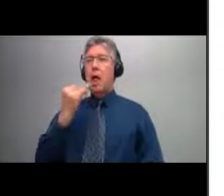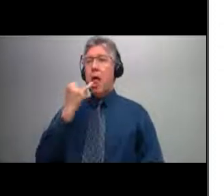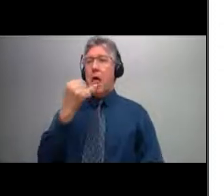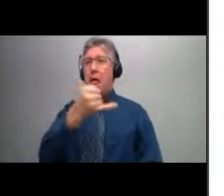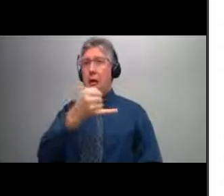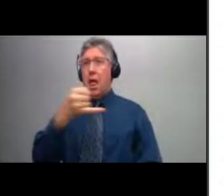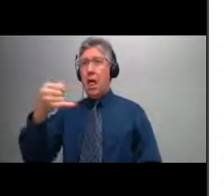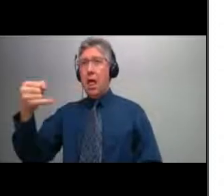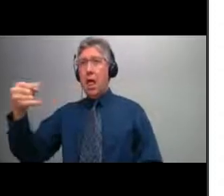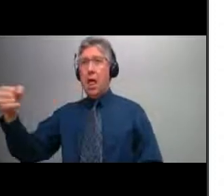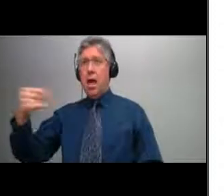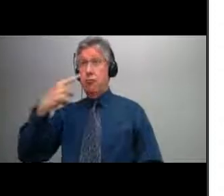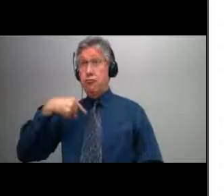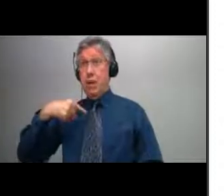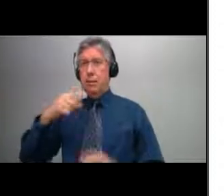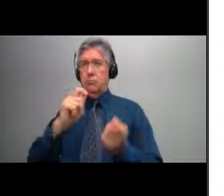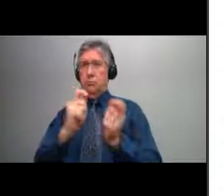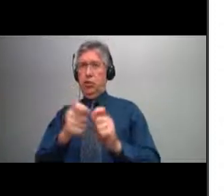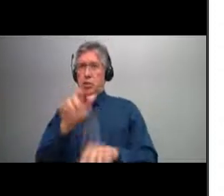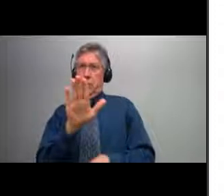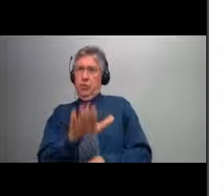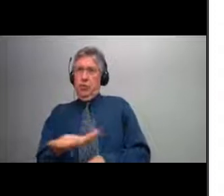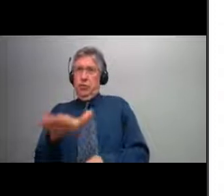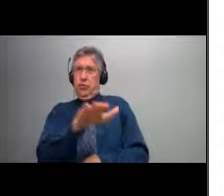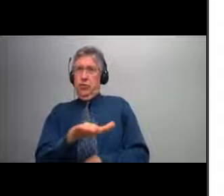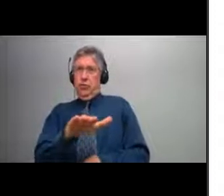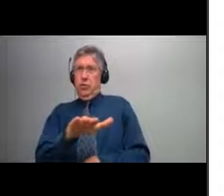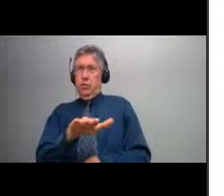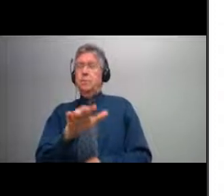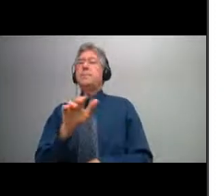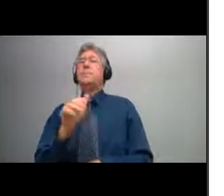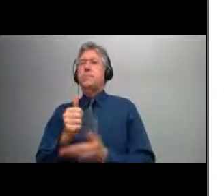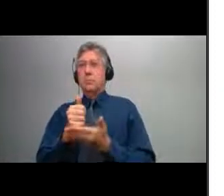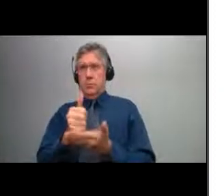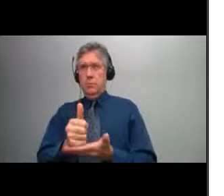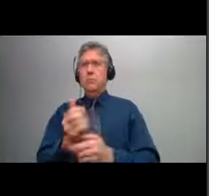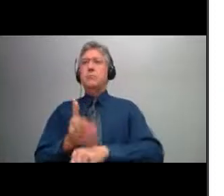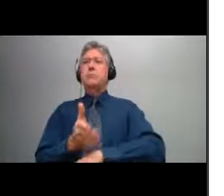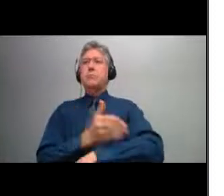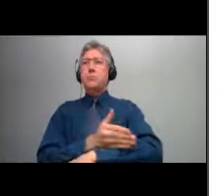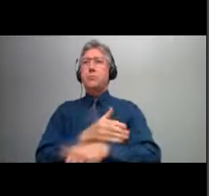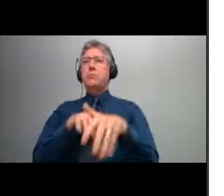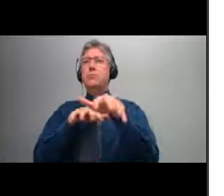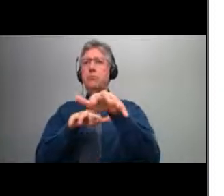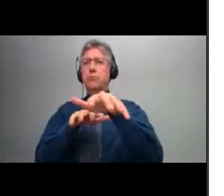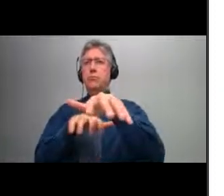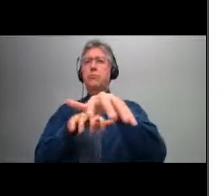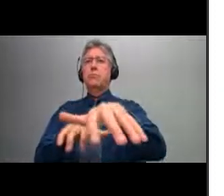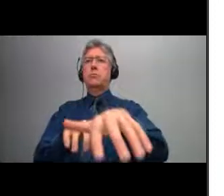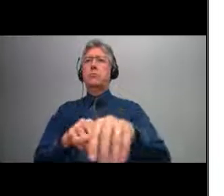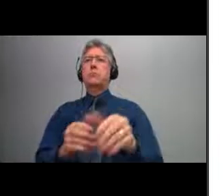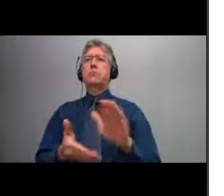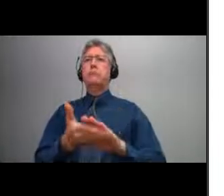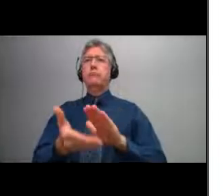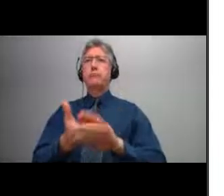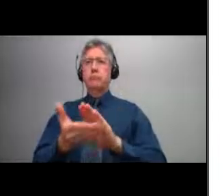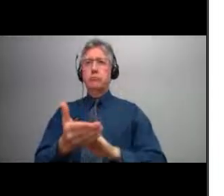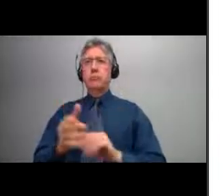outline zone on the map, which will help to further improve traffic flow and operations of the